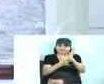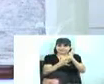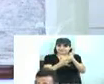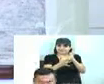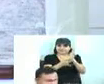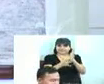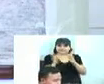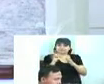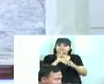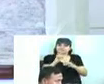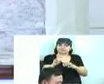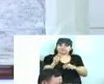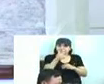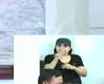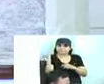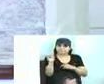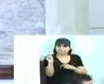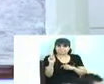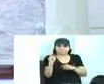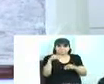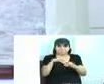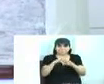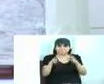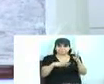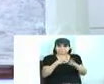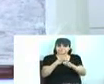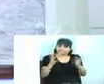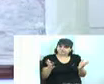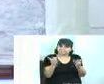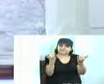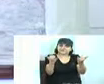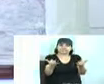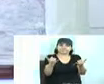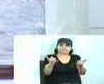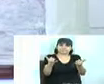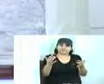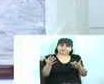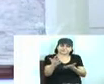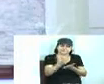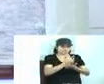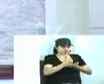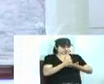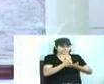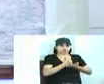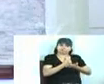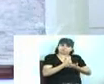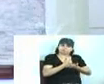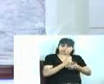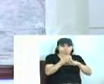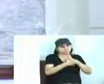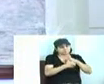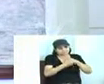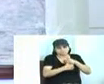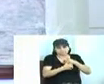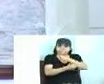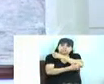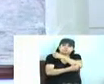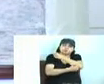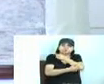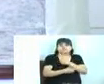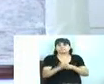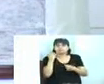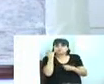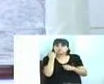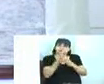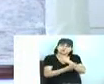participate in this worship service as well. And so we encourage you at this point to gather up the bread, the crackers, the juice,